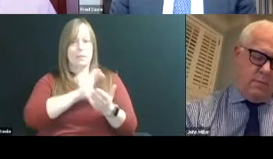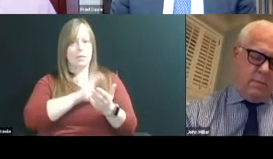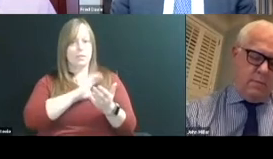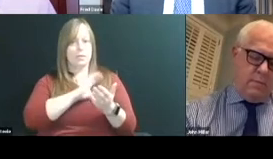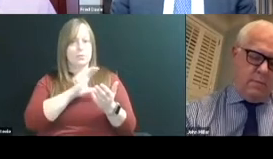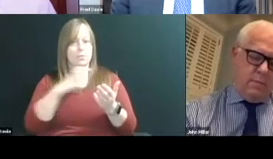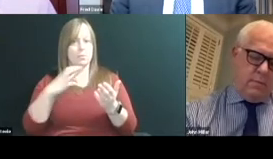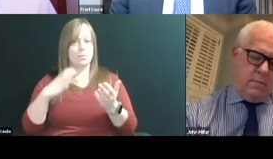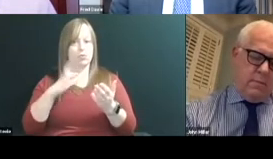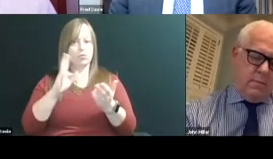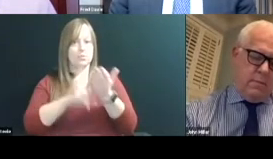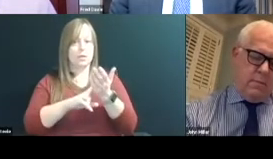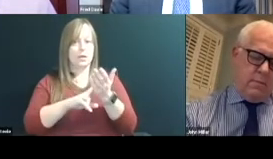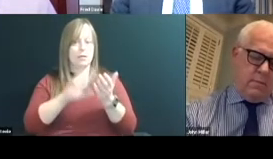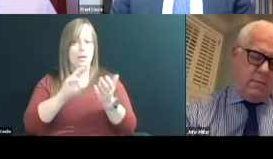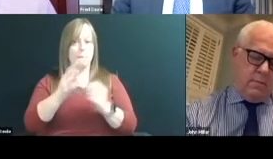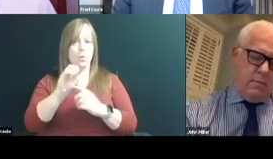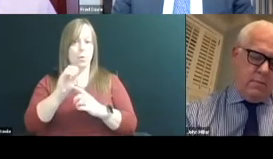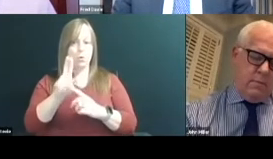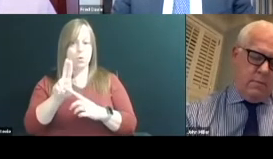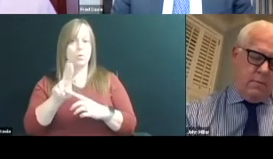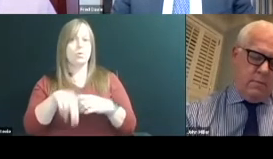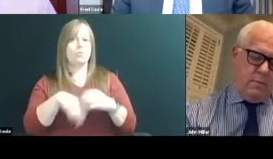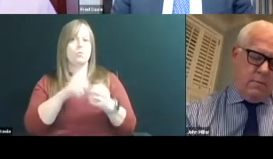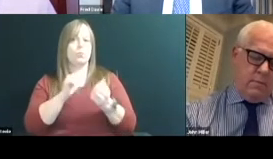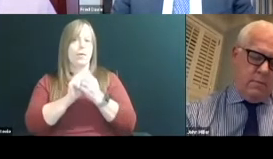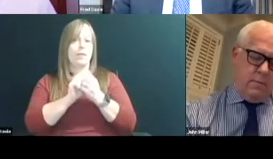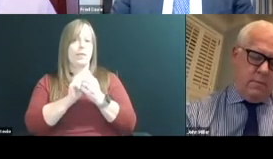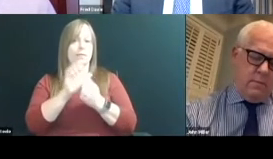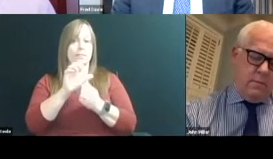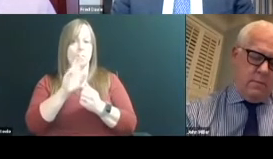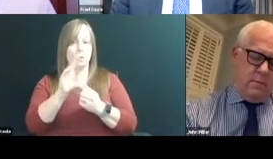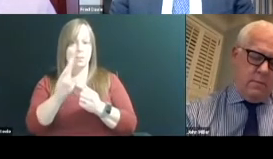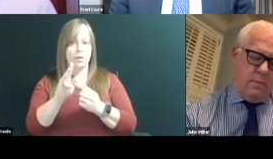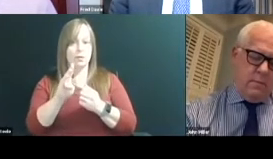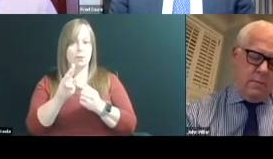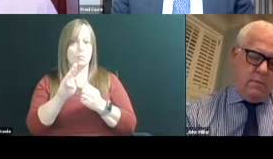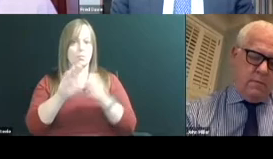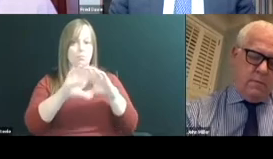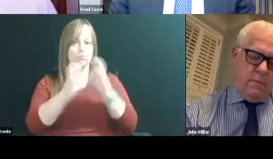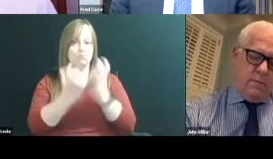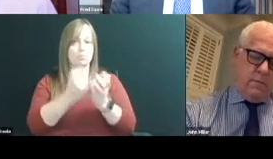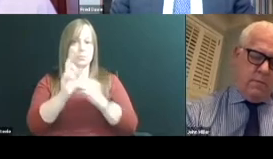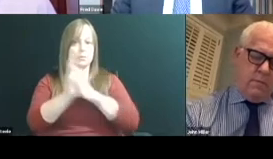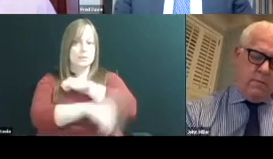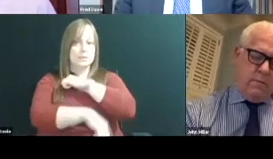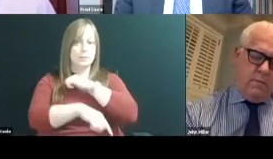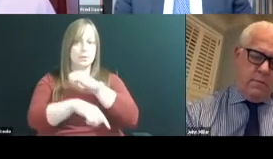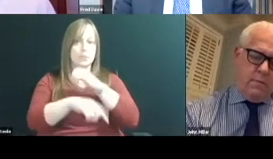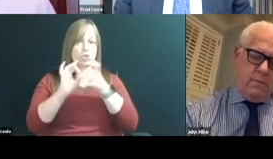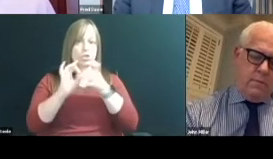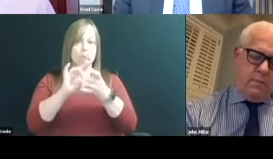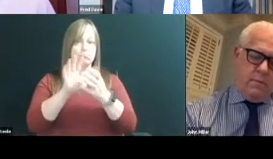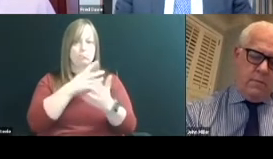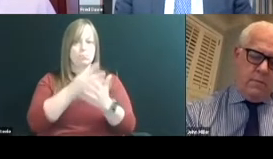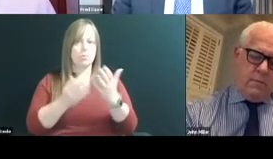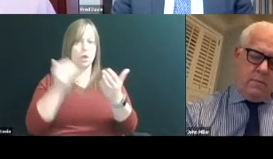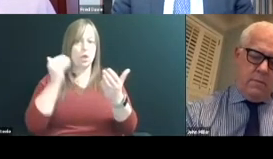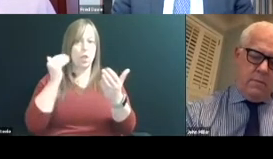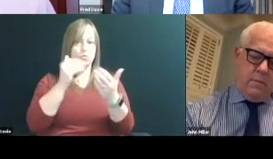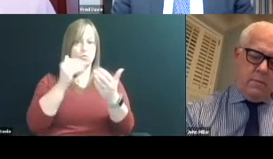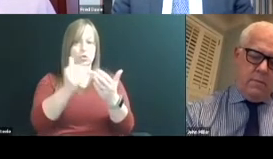commissioner signed an MOU with the CCRB around the disciplinary matrix so that we get closer